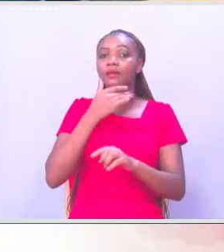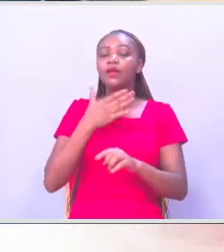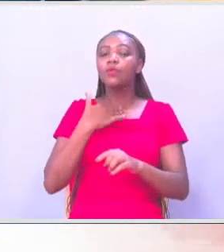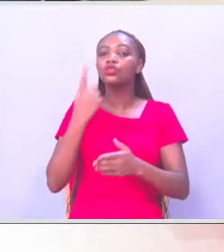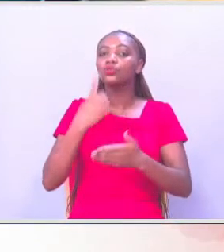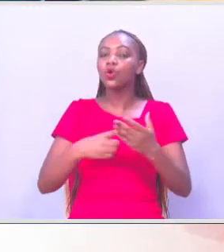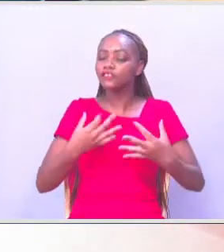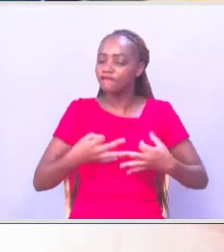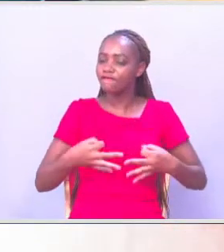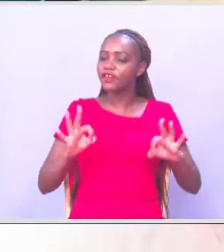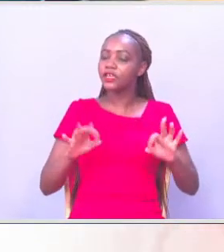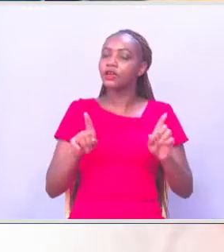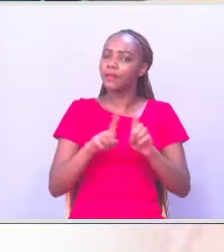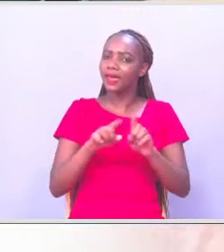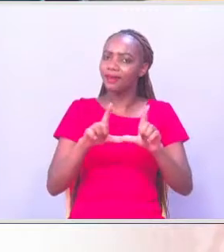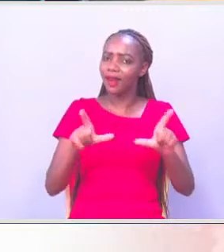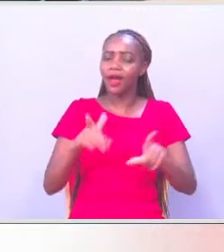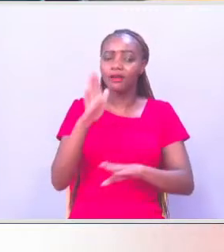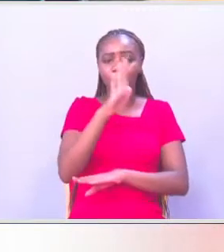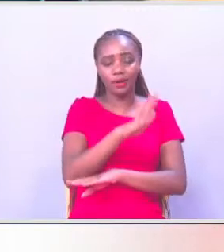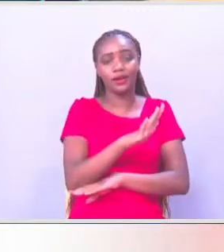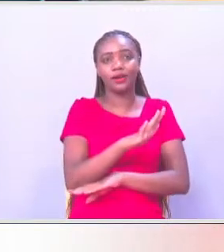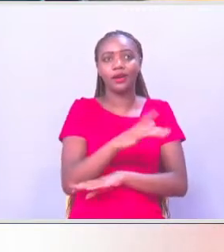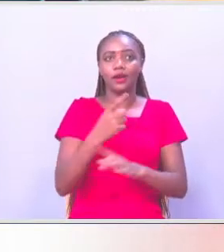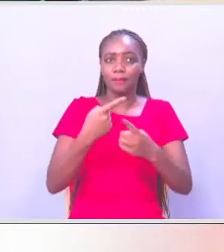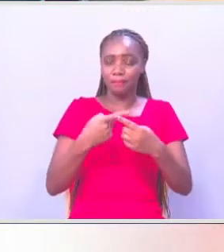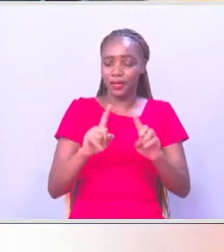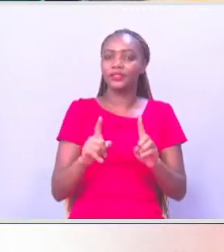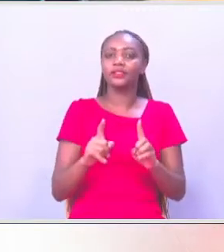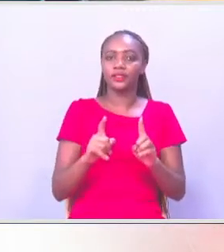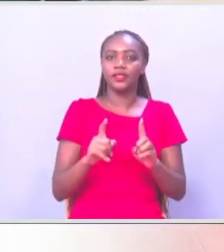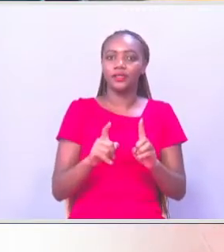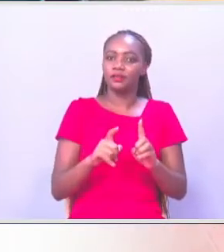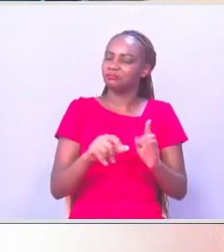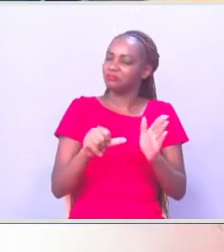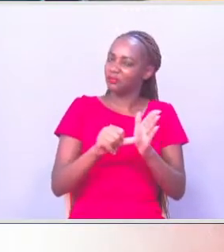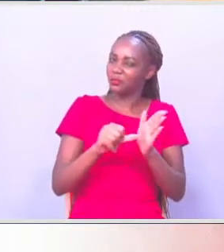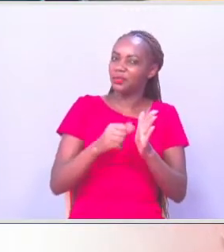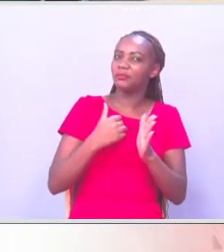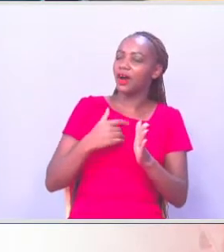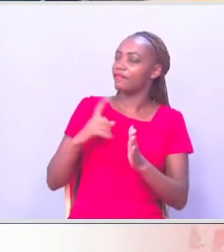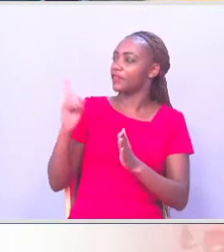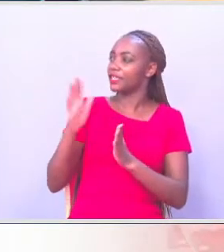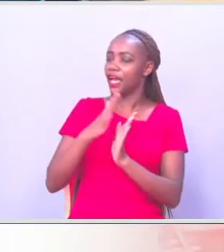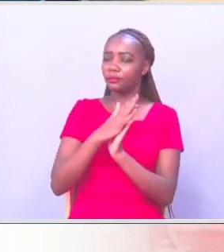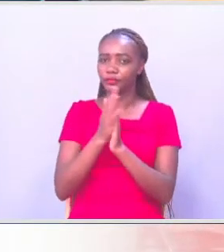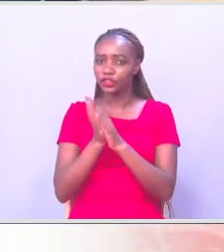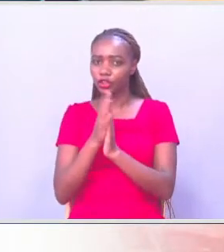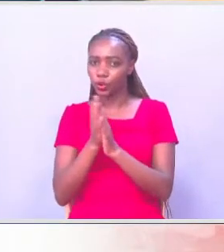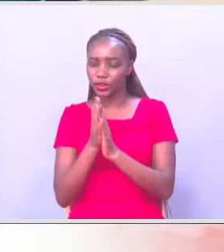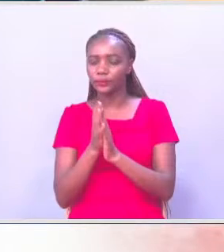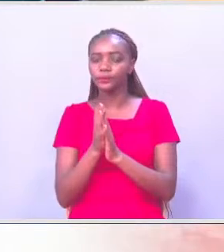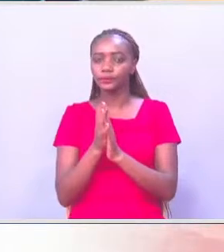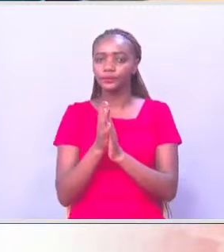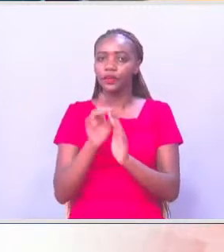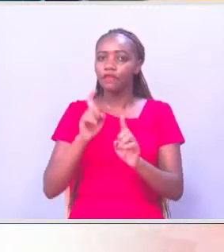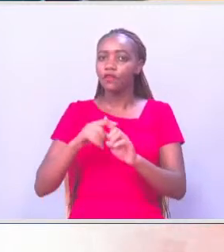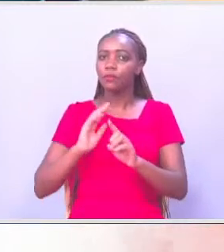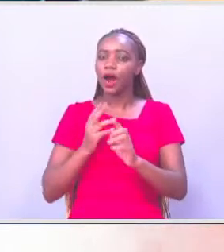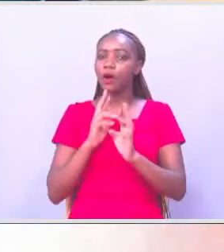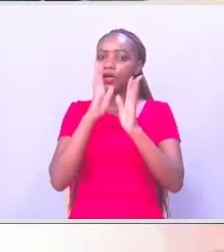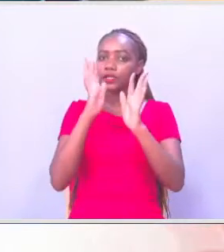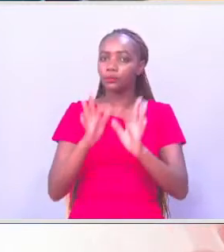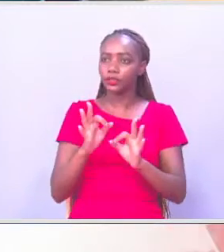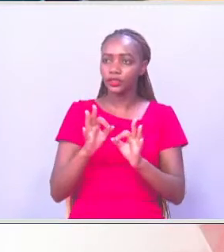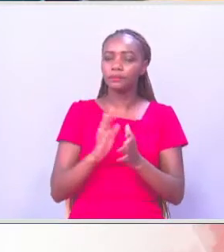and land back, but there was a cost. Our reporter Kimodo Karanu spoke to a MauMau